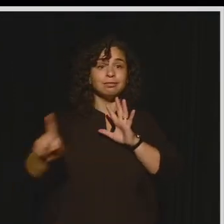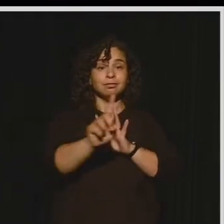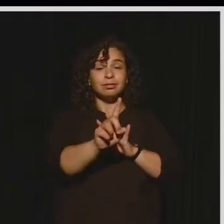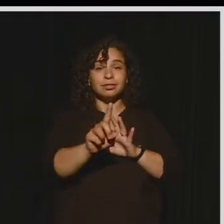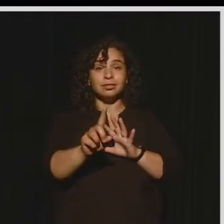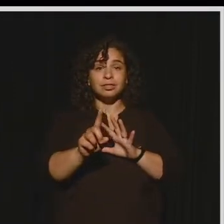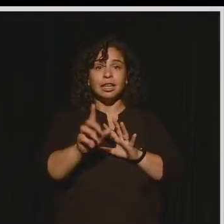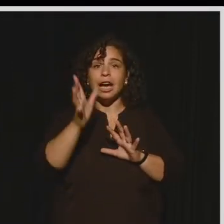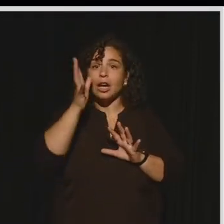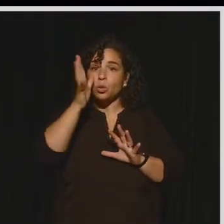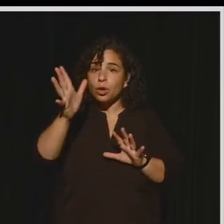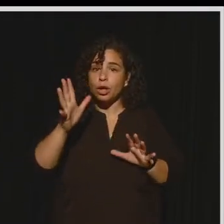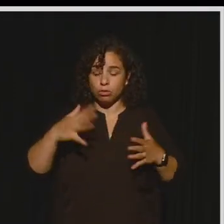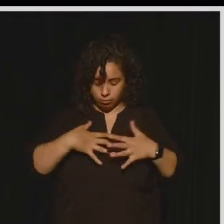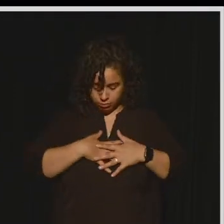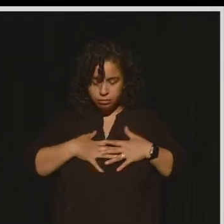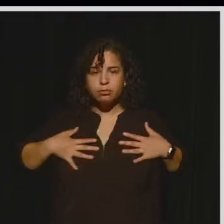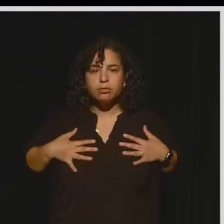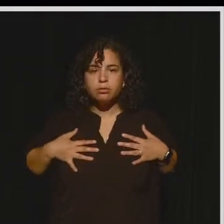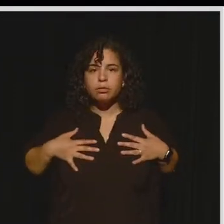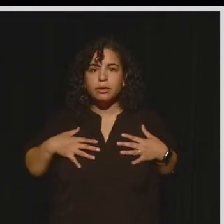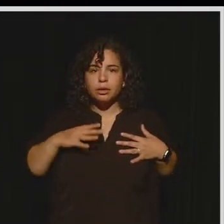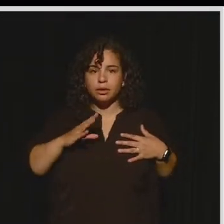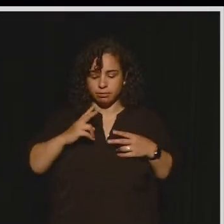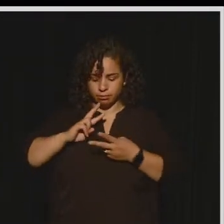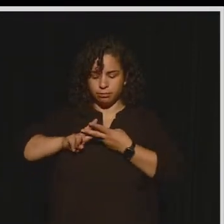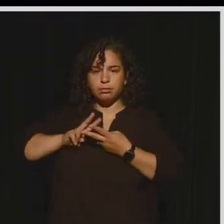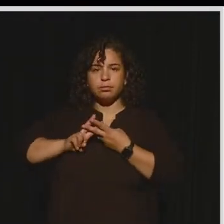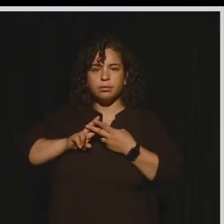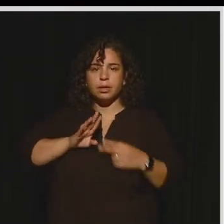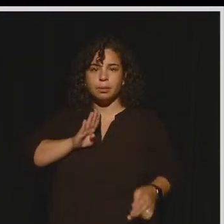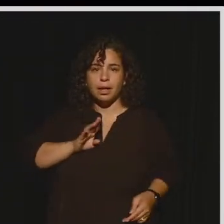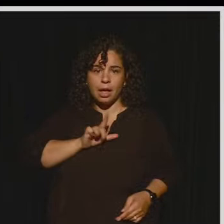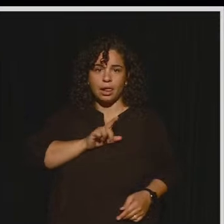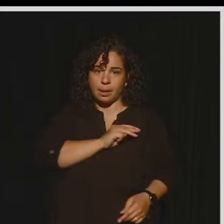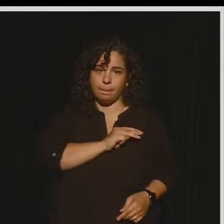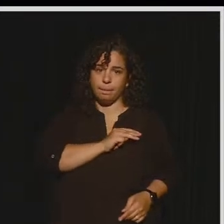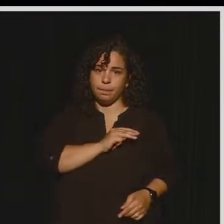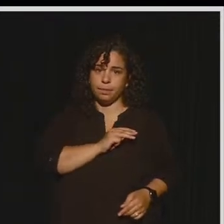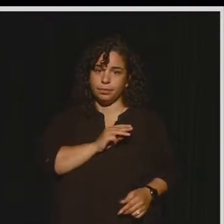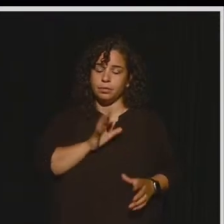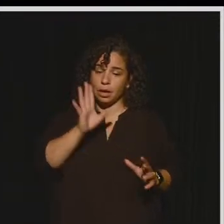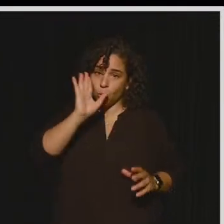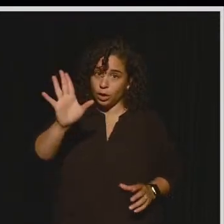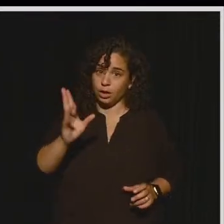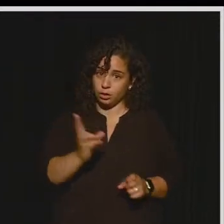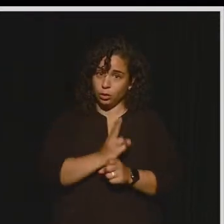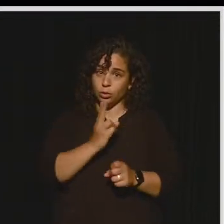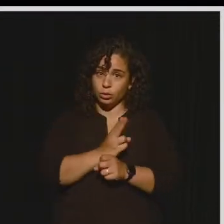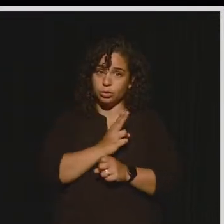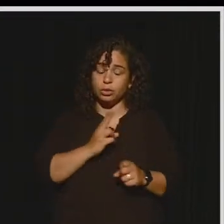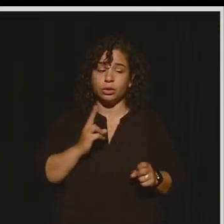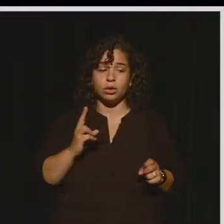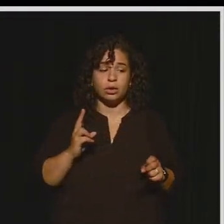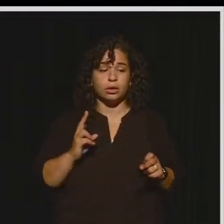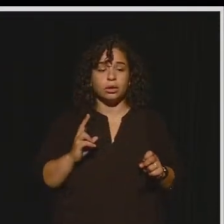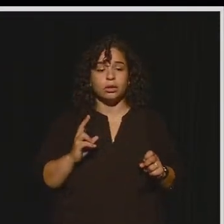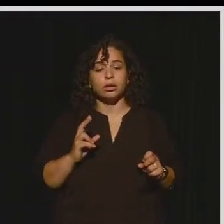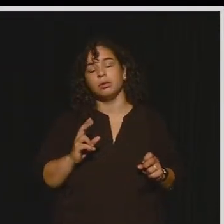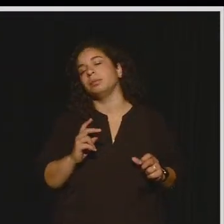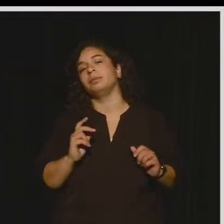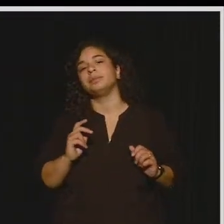would be wearing a Black Lives Matter T-shirt. And for people that have been involved with me in that discussion for years